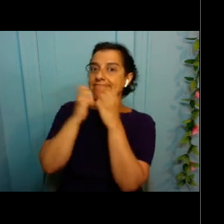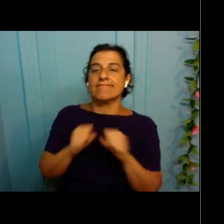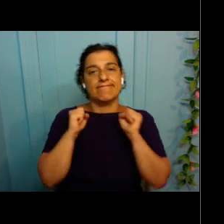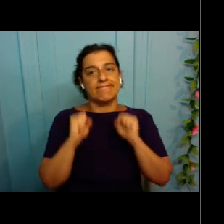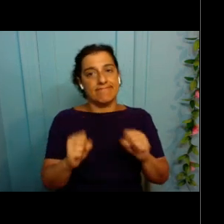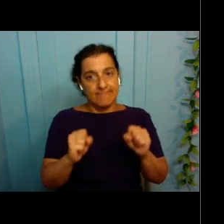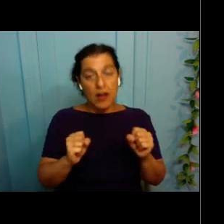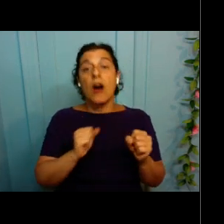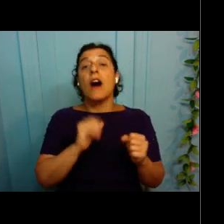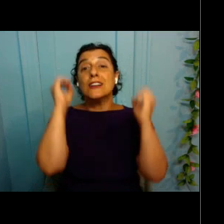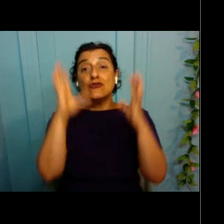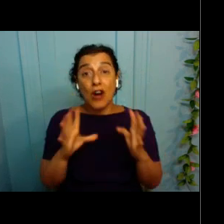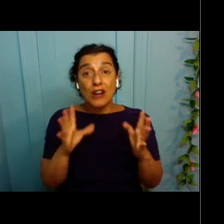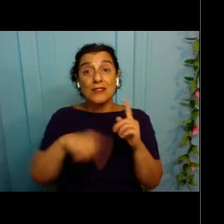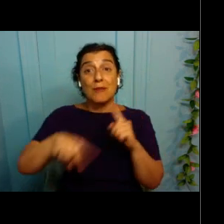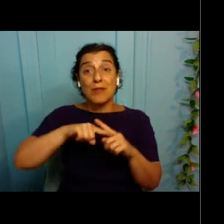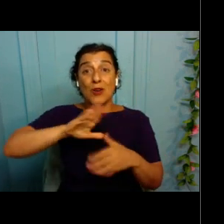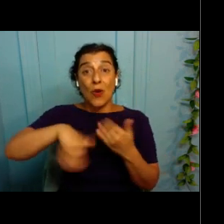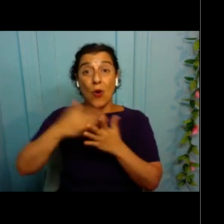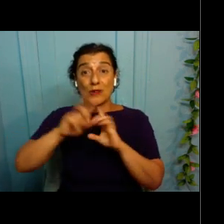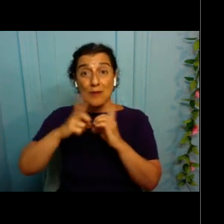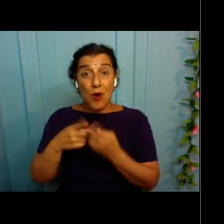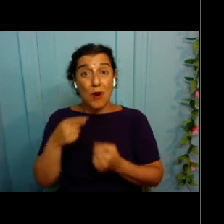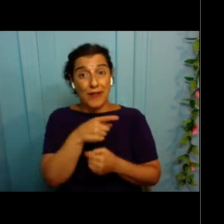department who cared and are supportive.